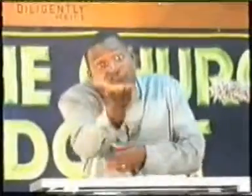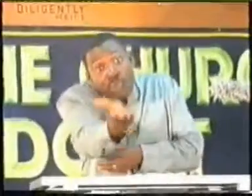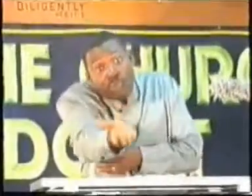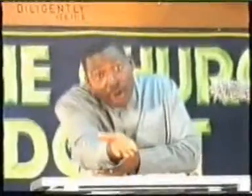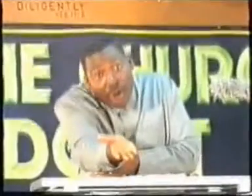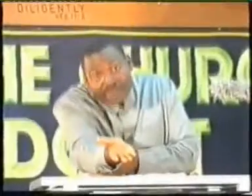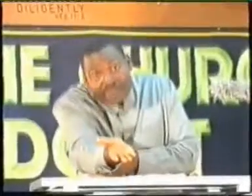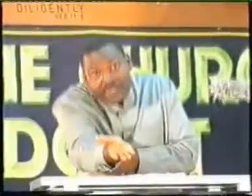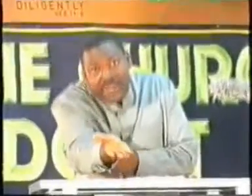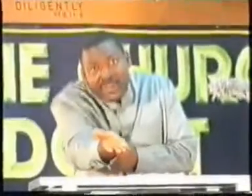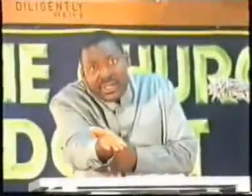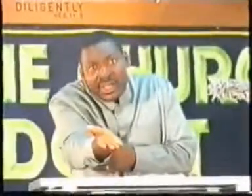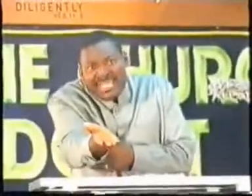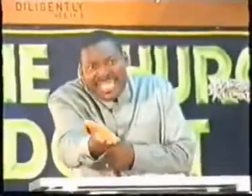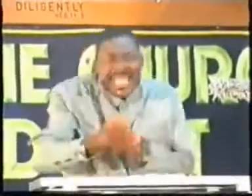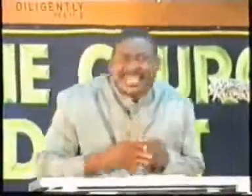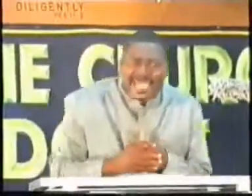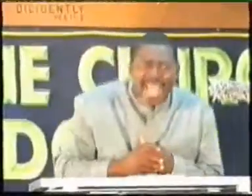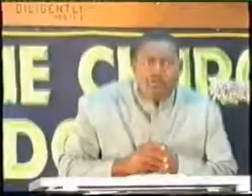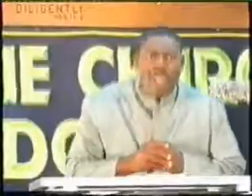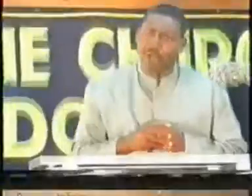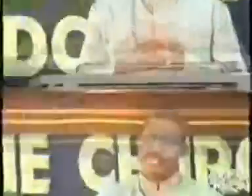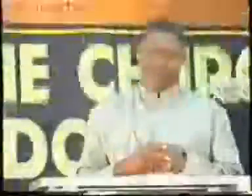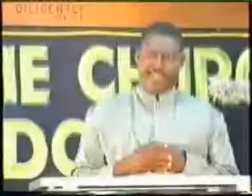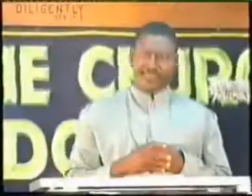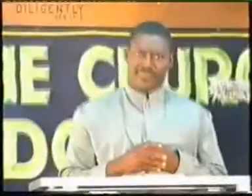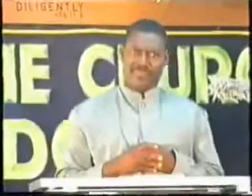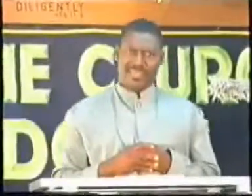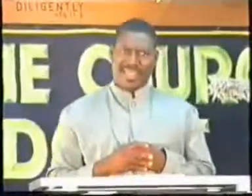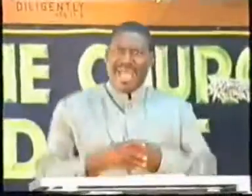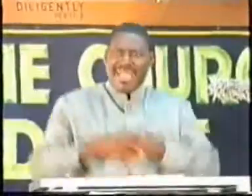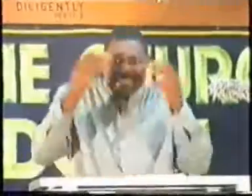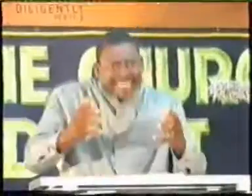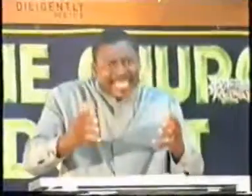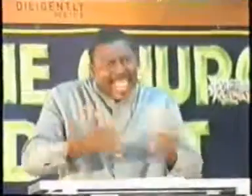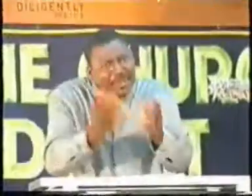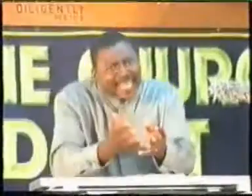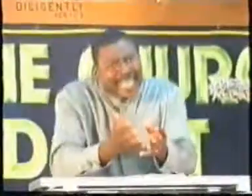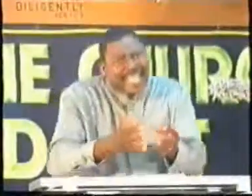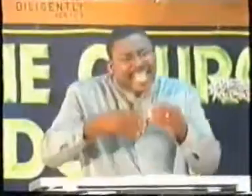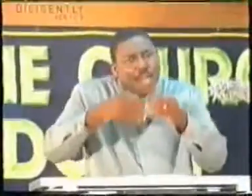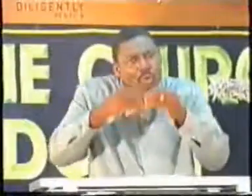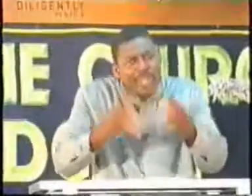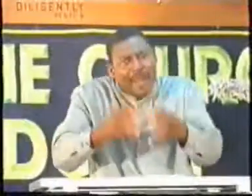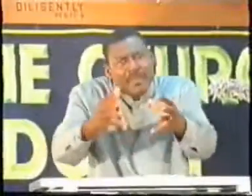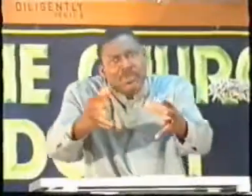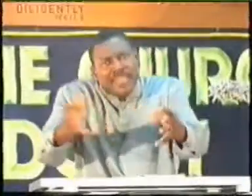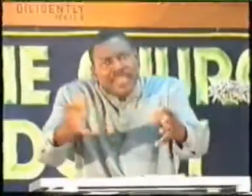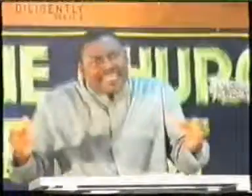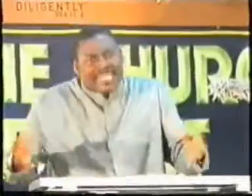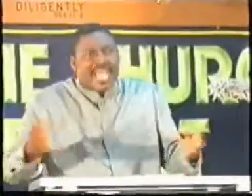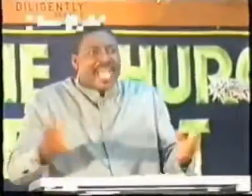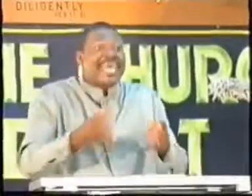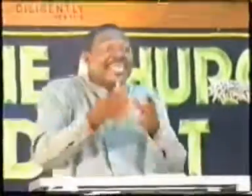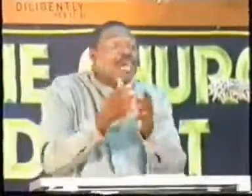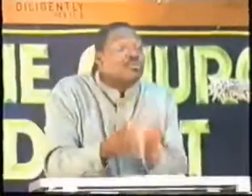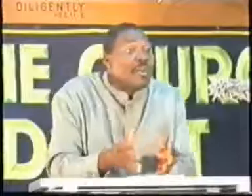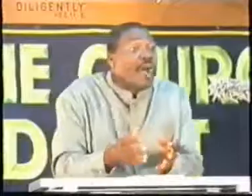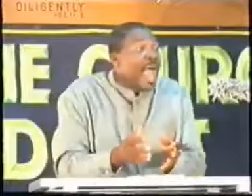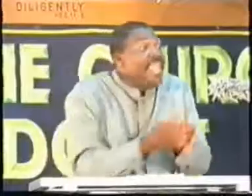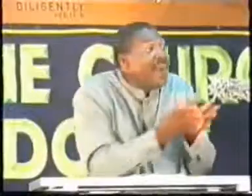ka won kwa na utua ho ye nyane sa e wo awurade fie adenti ene e pe se ye gu nipa binu animu ase e sa